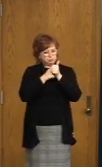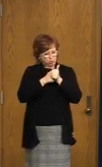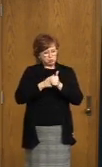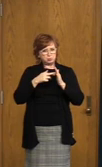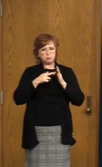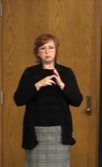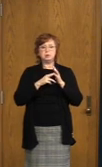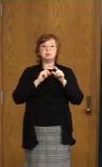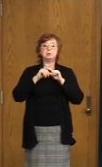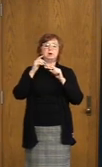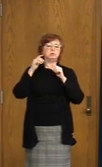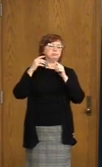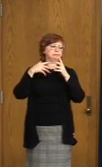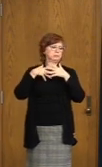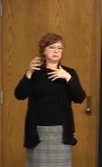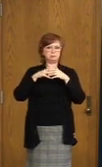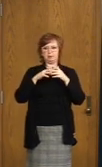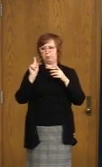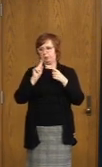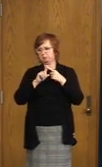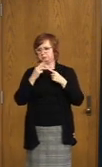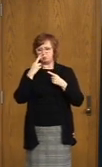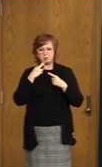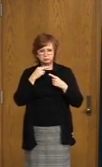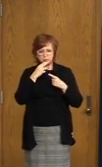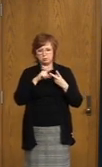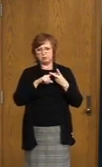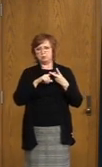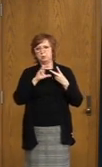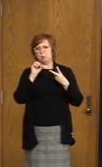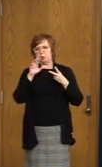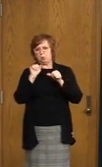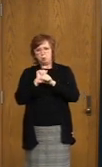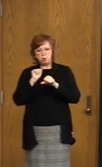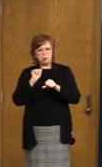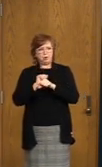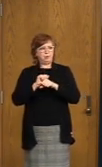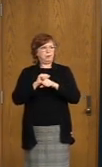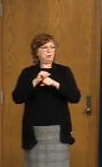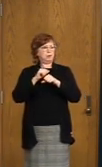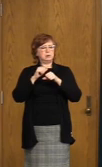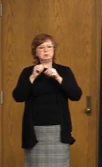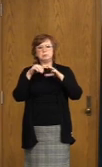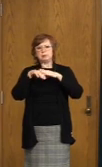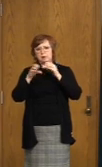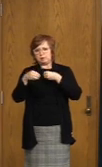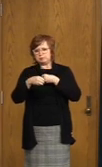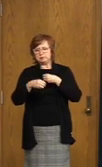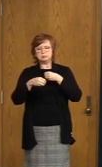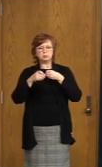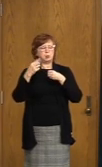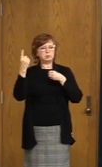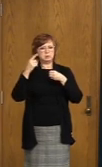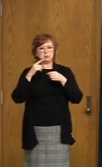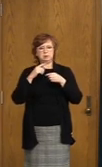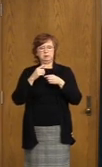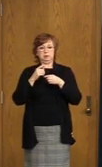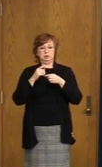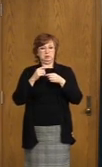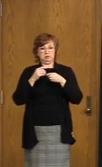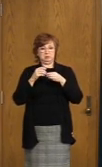in a restaurant, whether it's in a workplace, there's very little transmission. But in most cases, they are